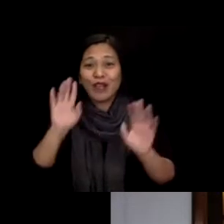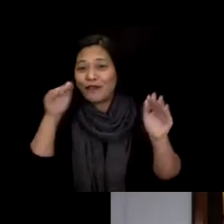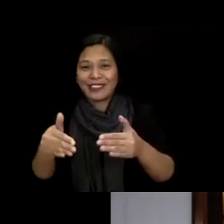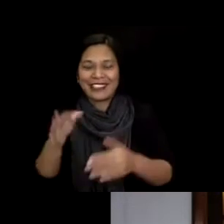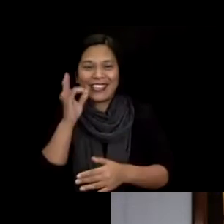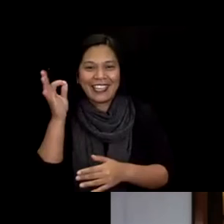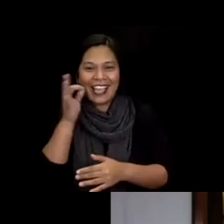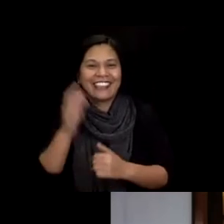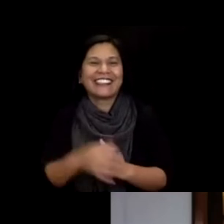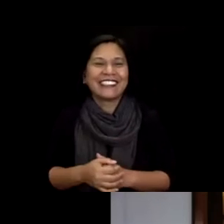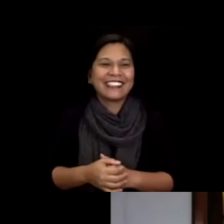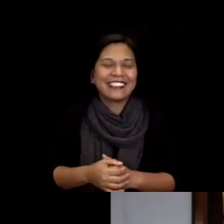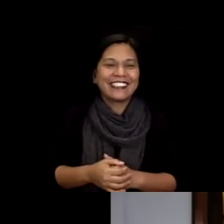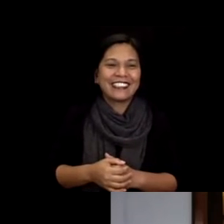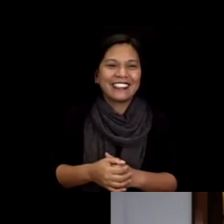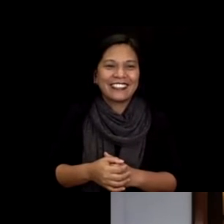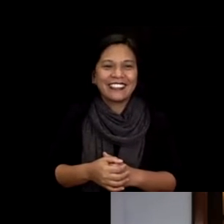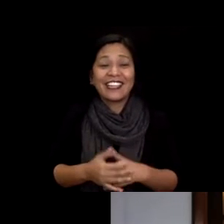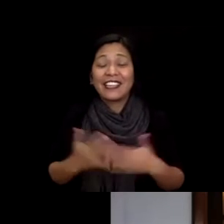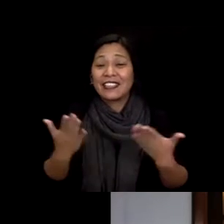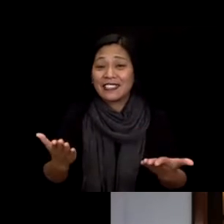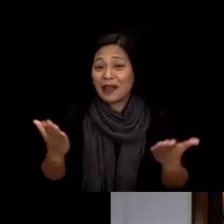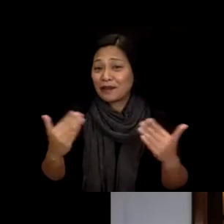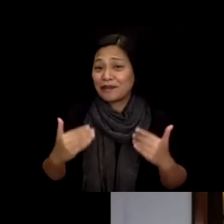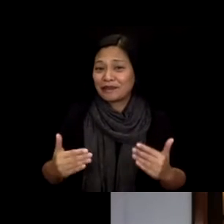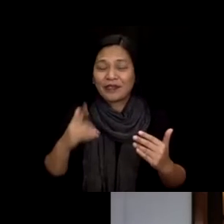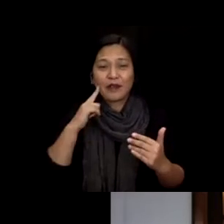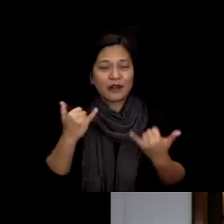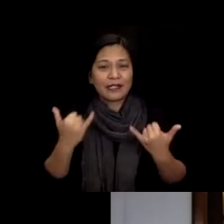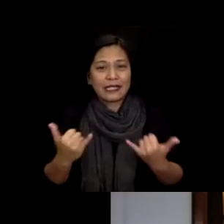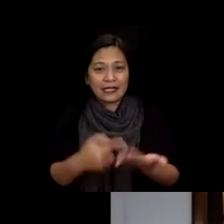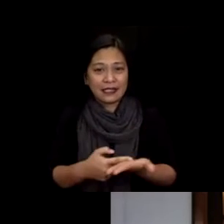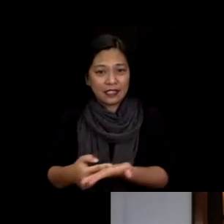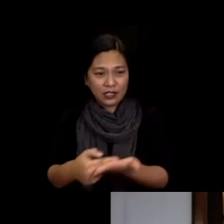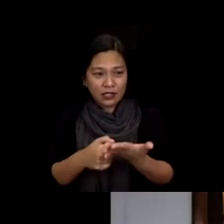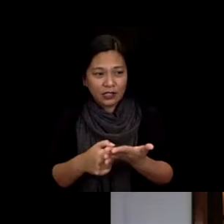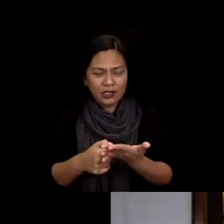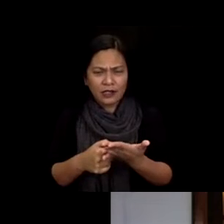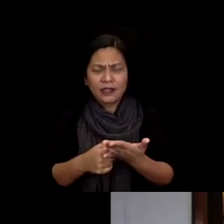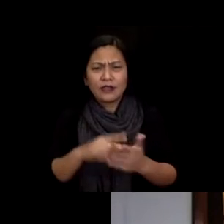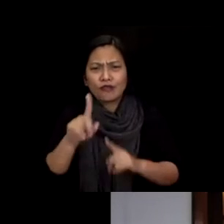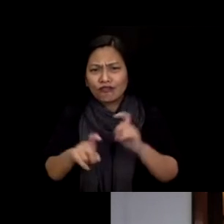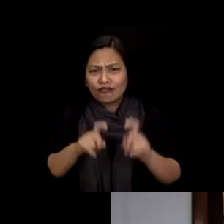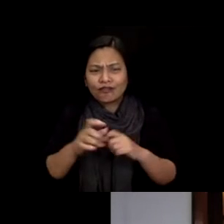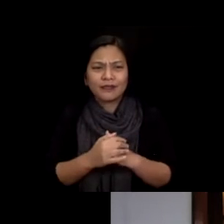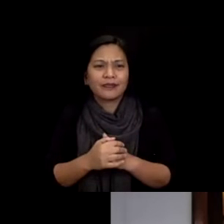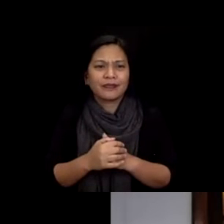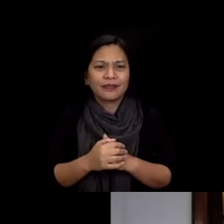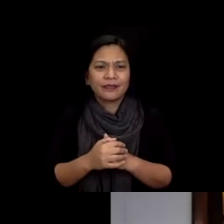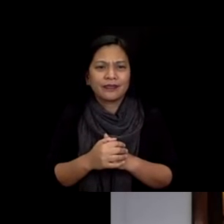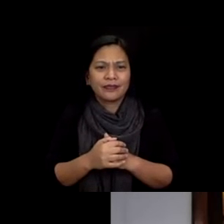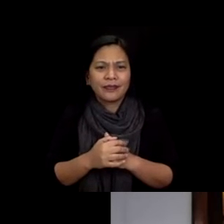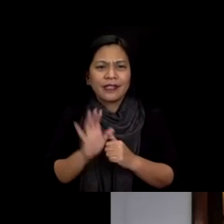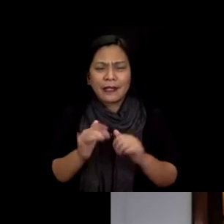Moving on to some of the content for today, I was wondering, past the self-descriptions